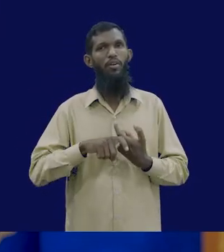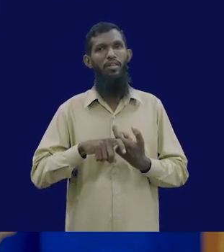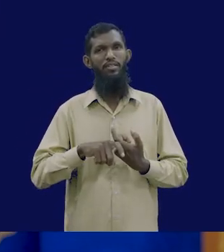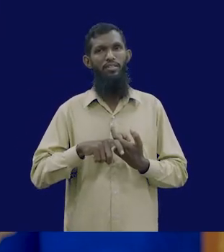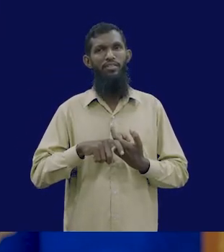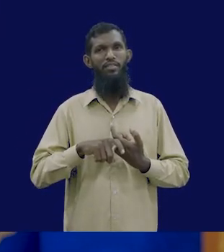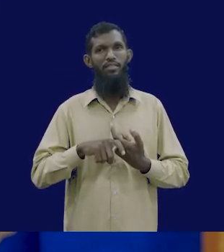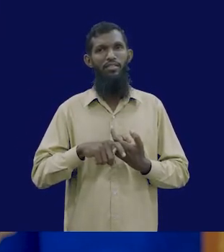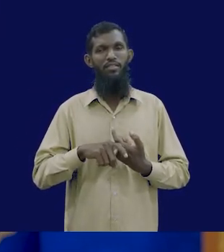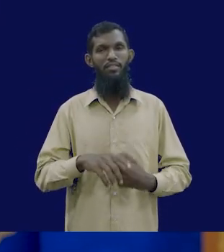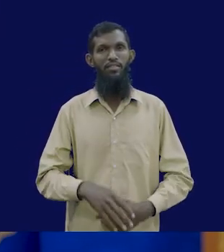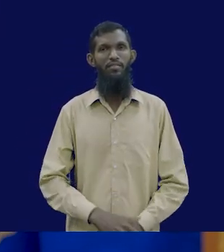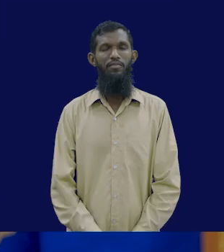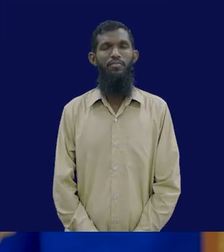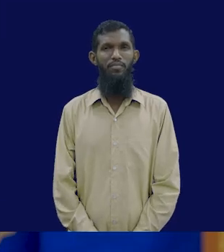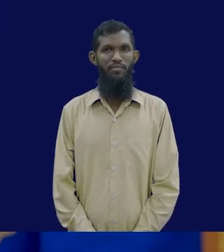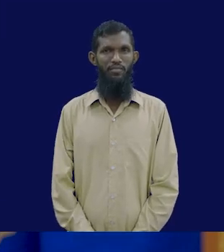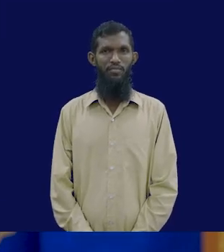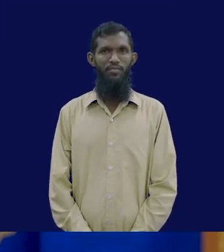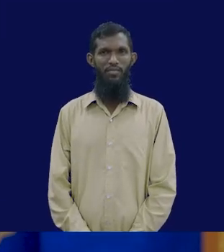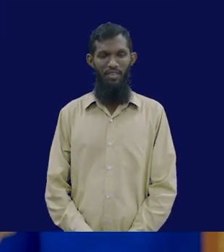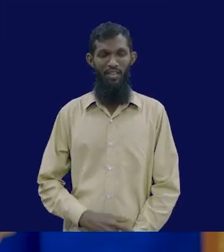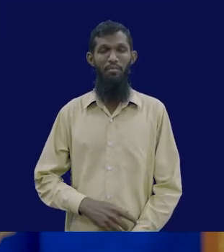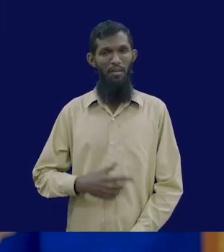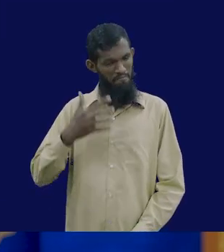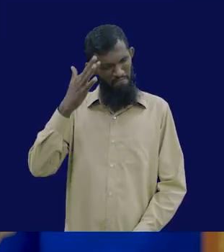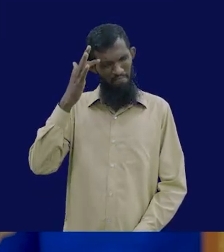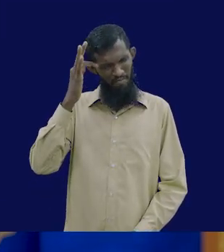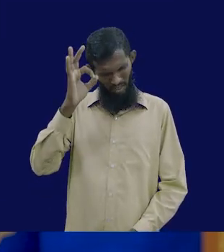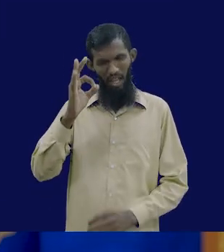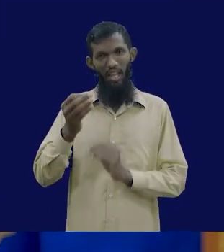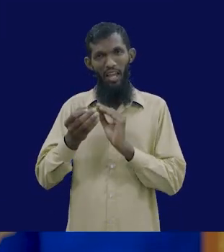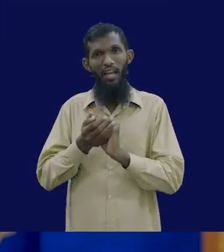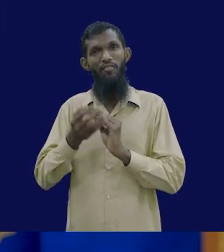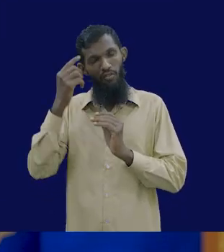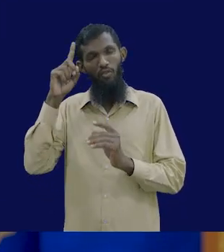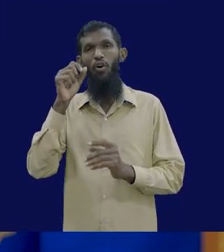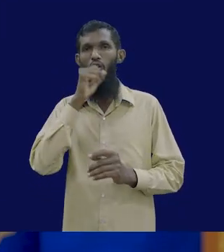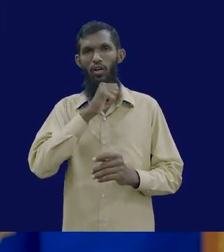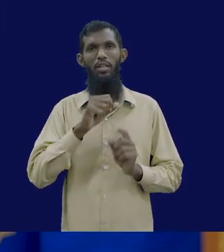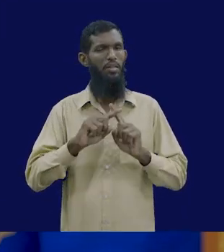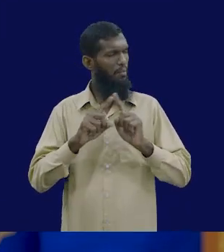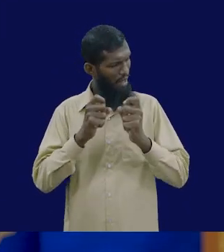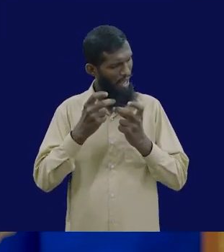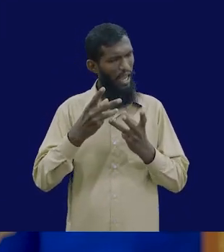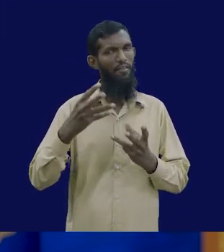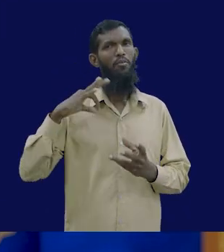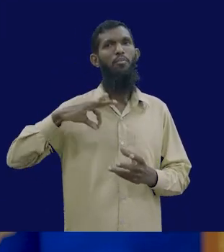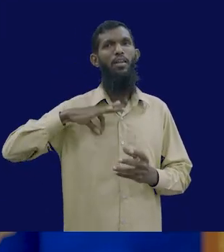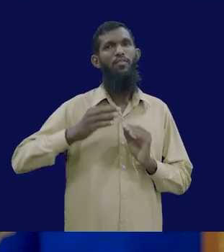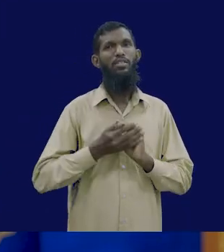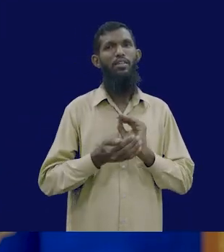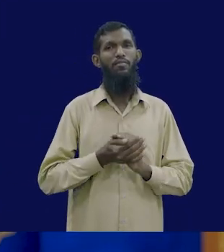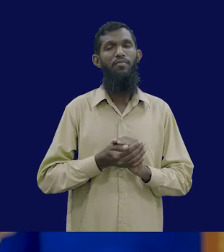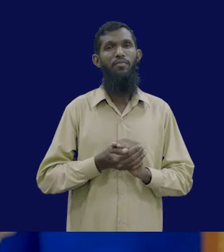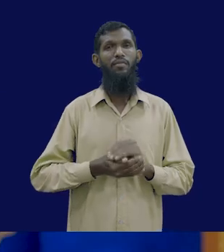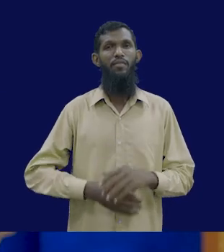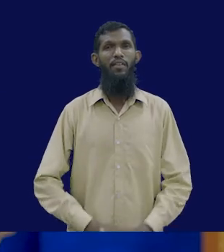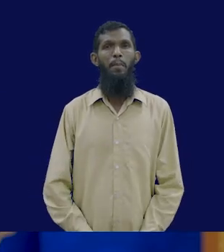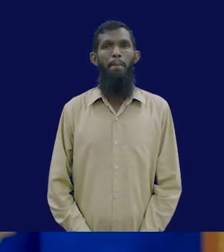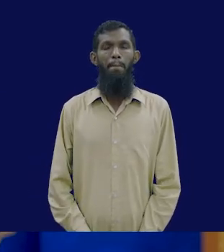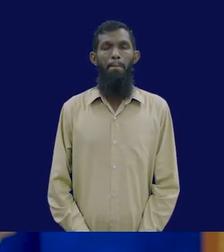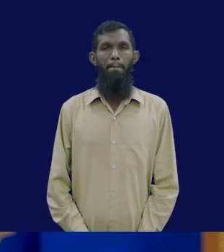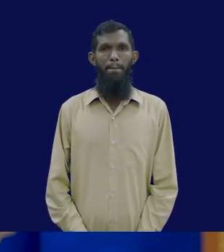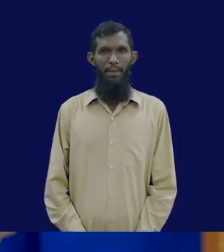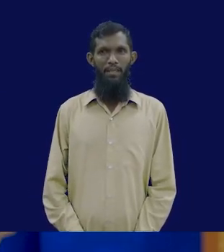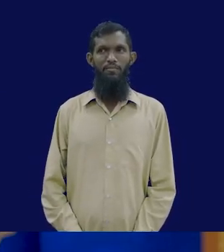protection and salvation. There is great wisdom in legislating fasting, as well as numerous great benefits.